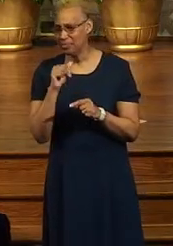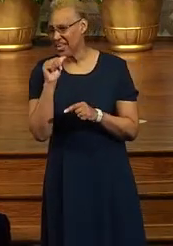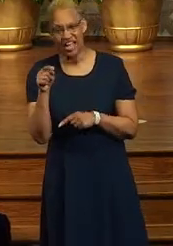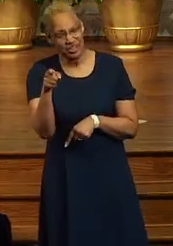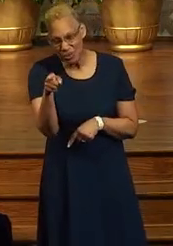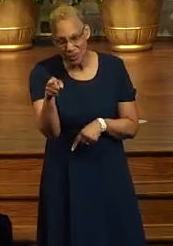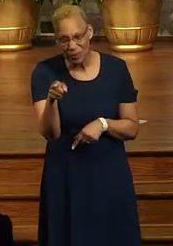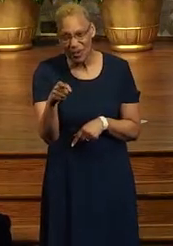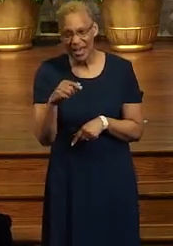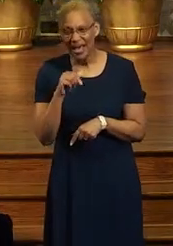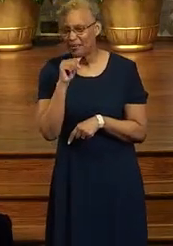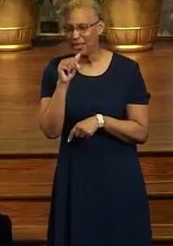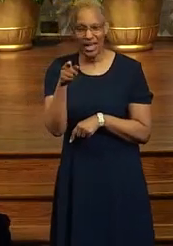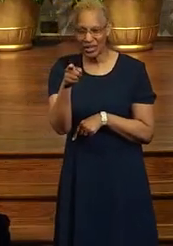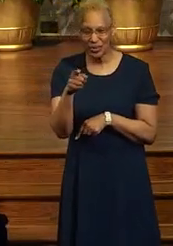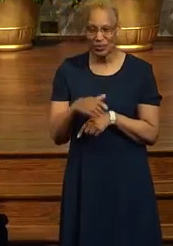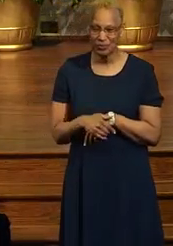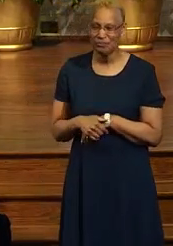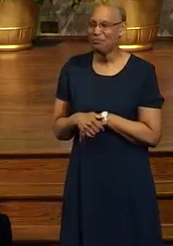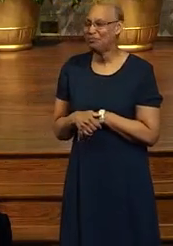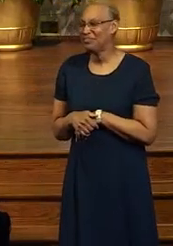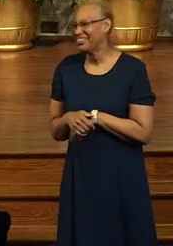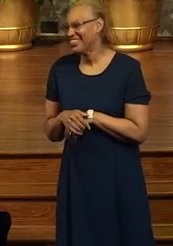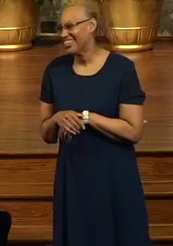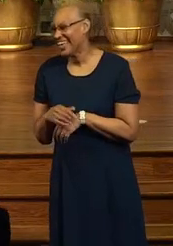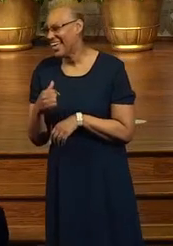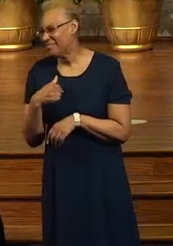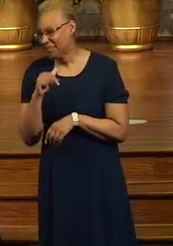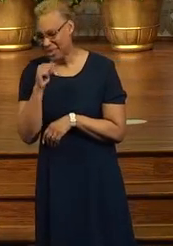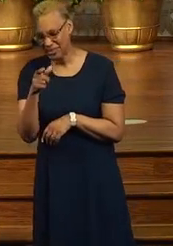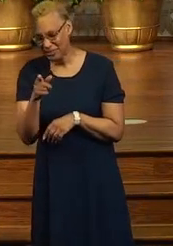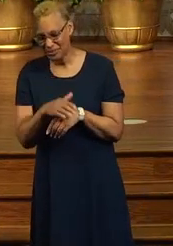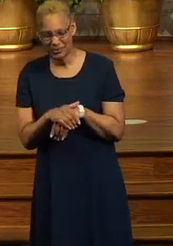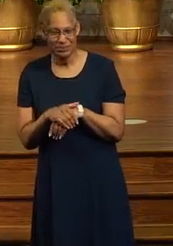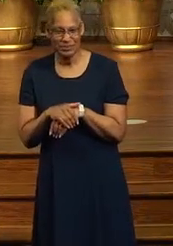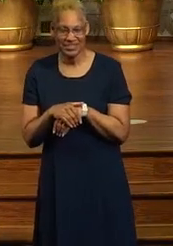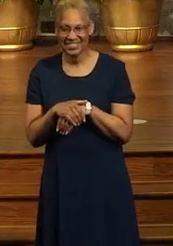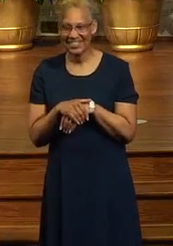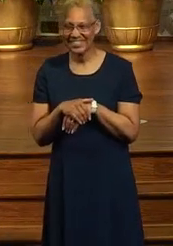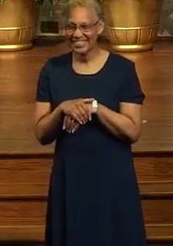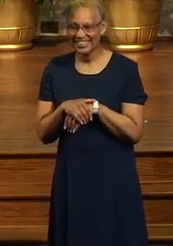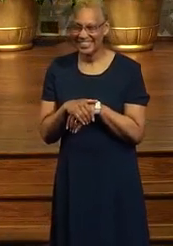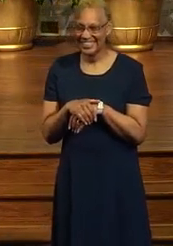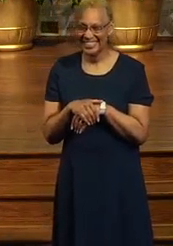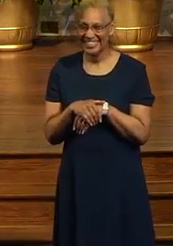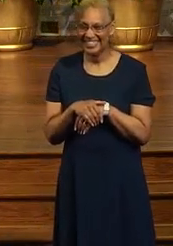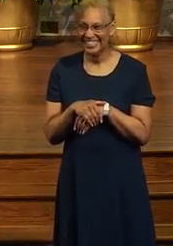the praise. Yes, you are not cheap. You may be seated.